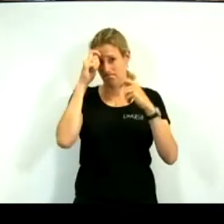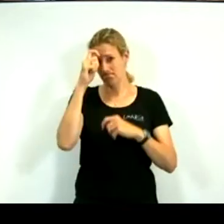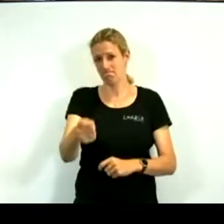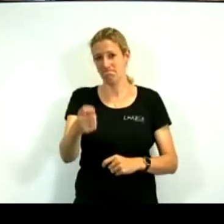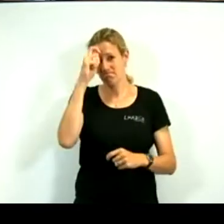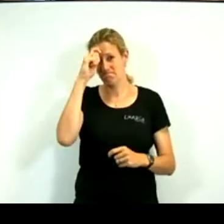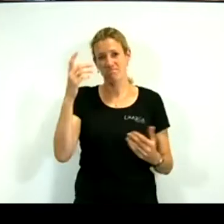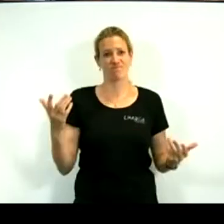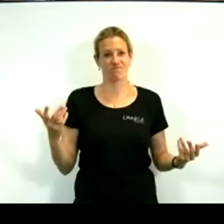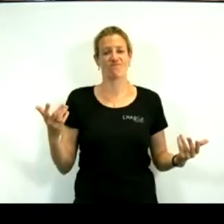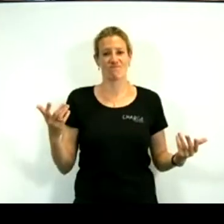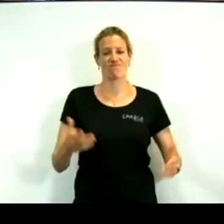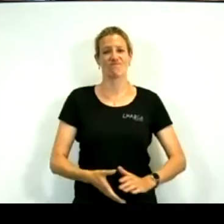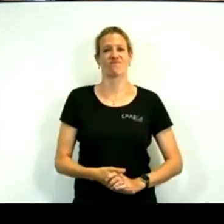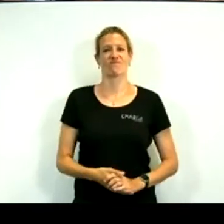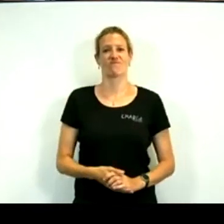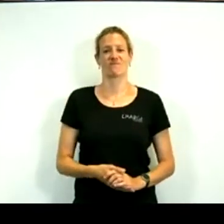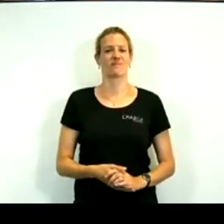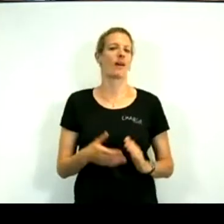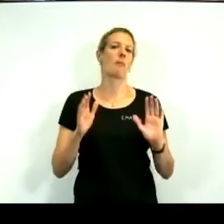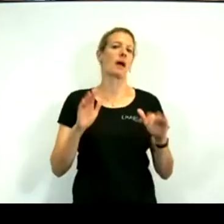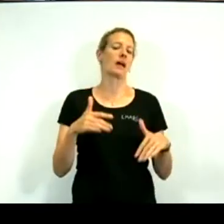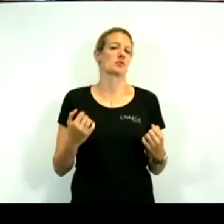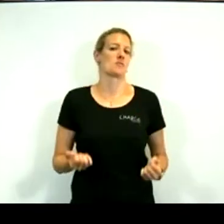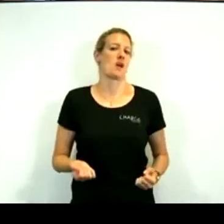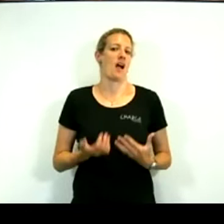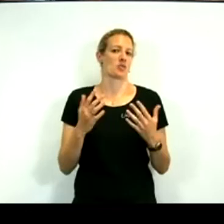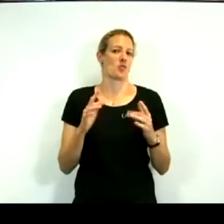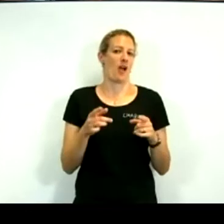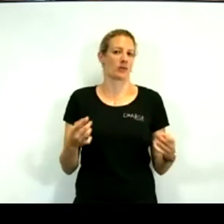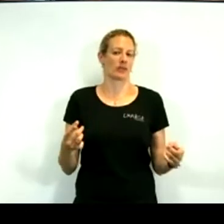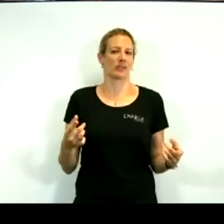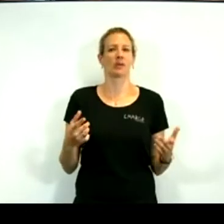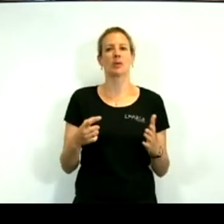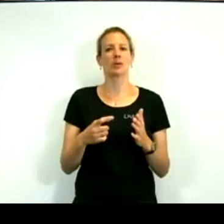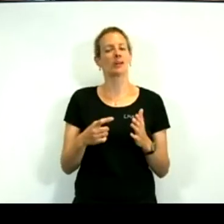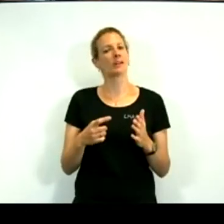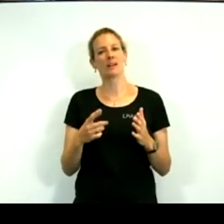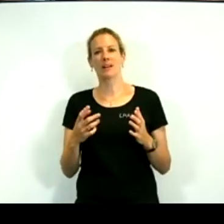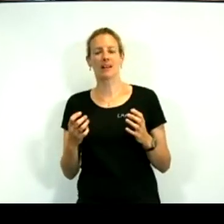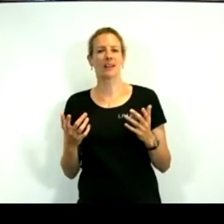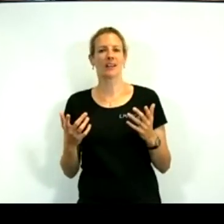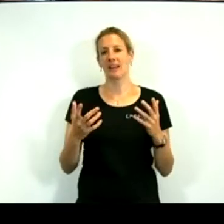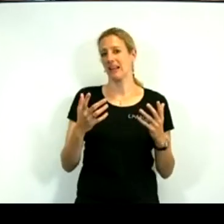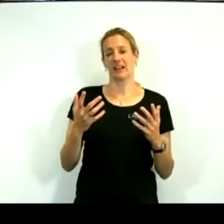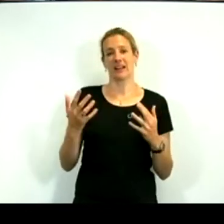a huge response from people, not least because the presentations are in